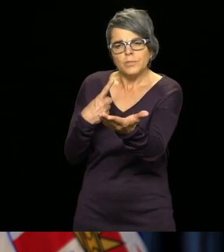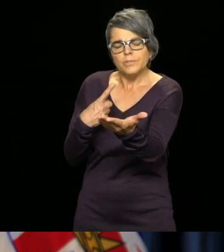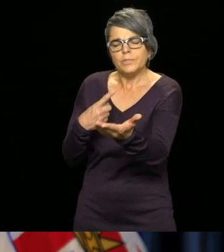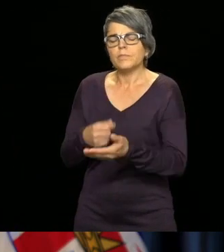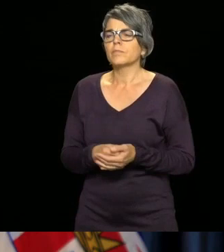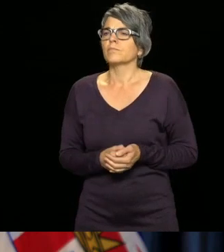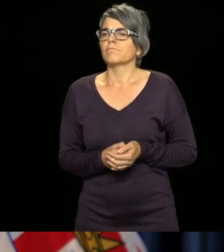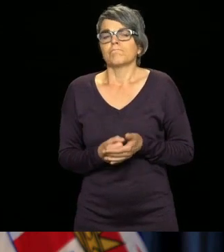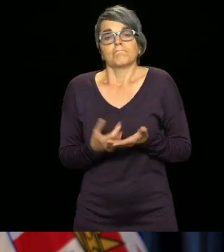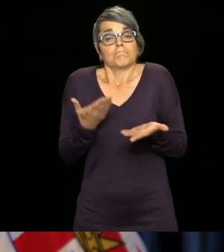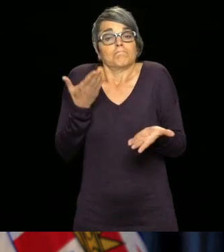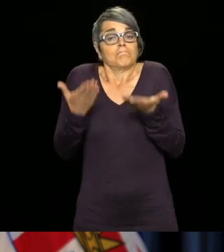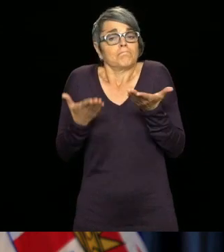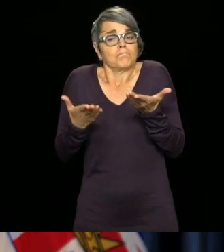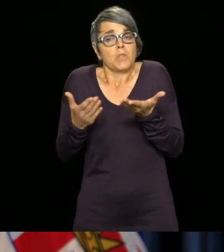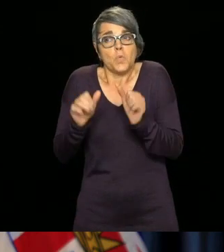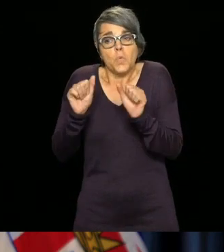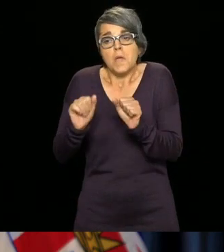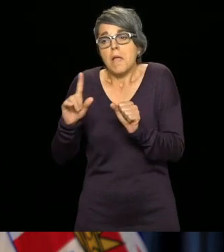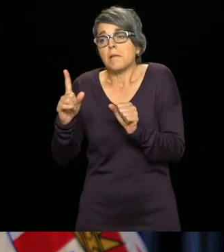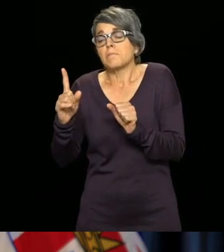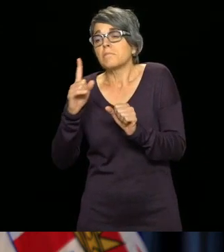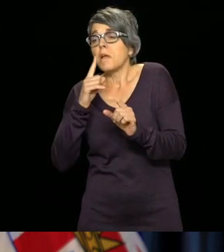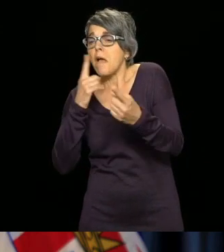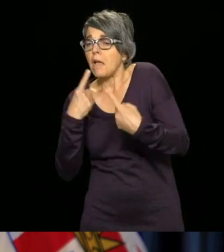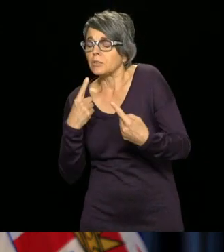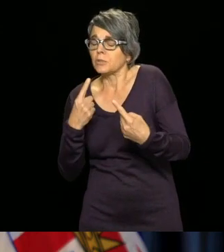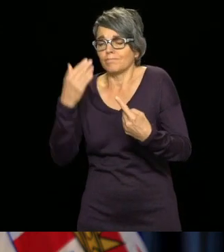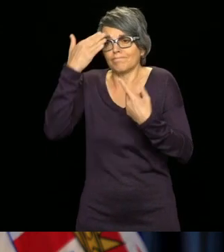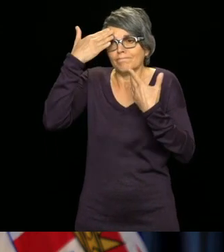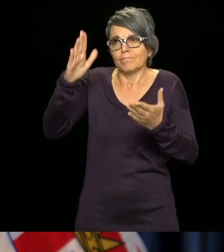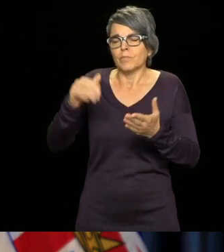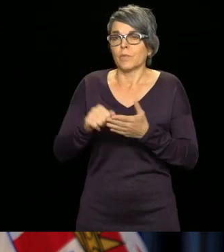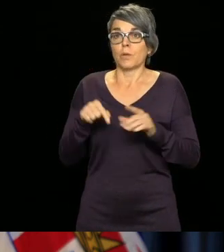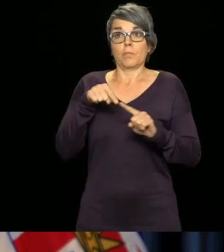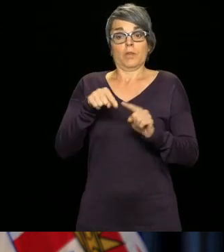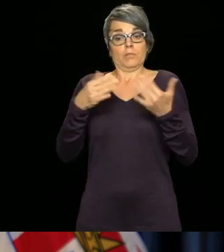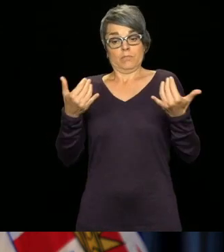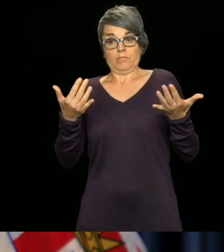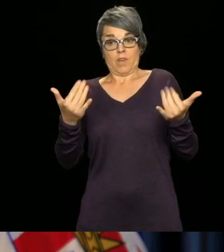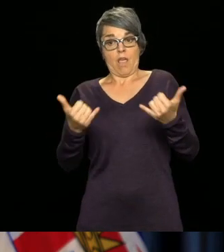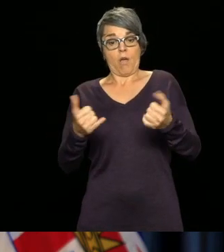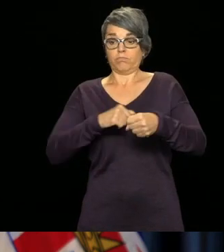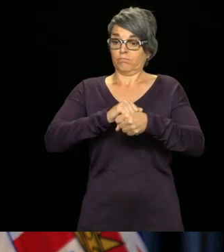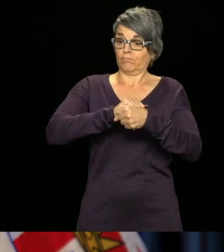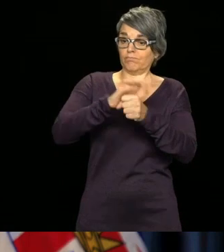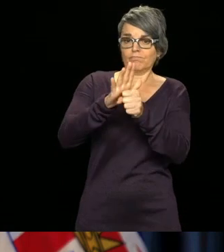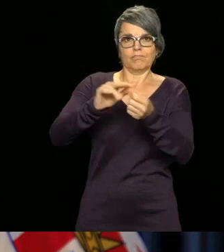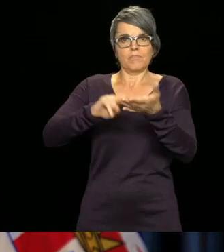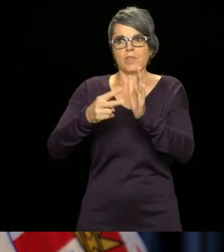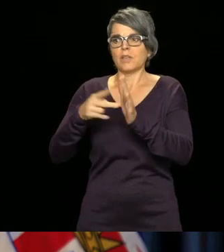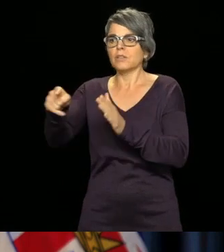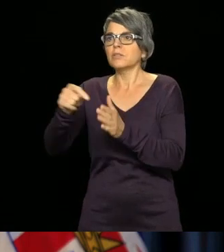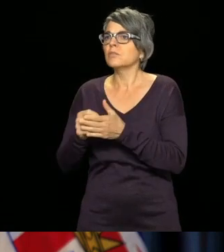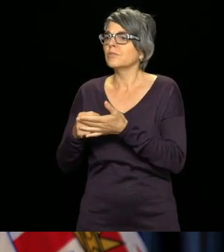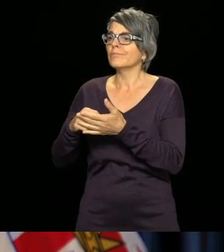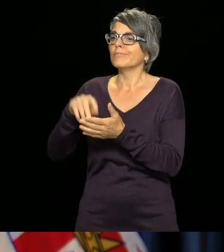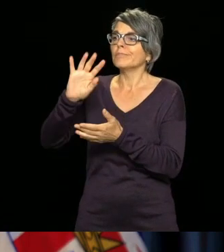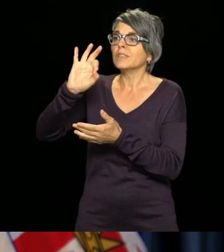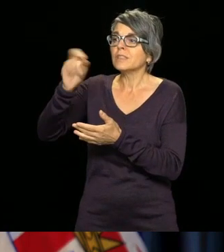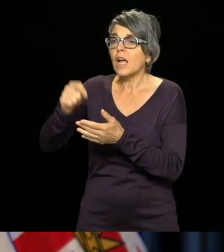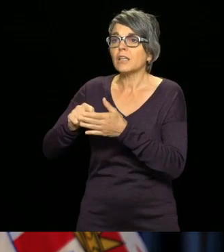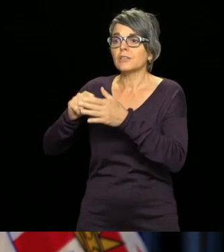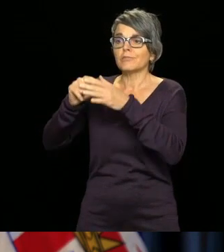this, but I'm just wondering if there's been any sense. Minister Farnworth alluded to during pandemics like this, we see an increase in